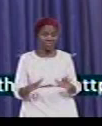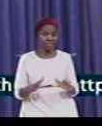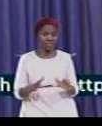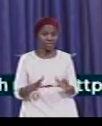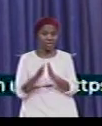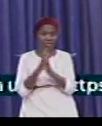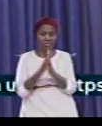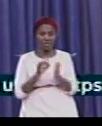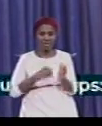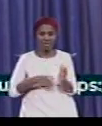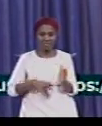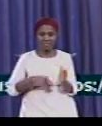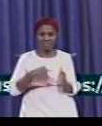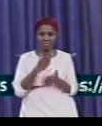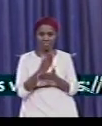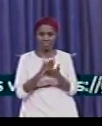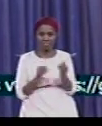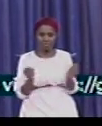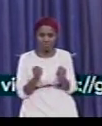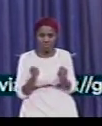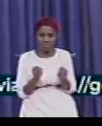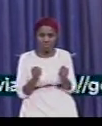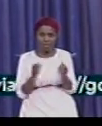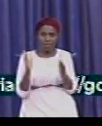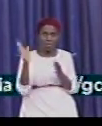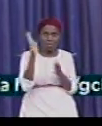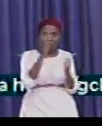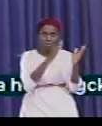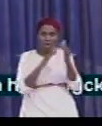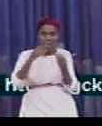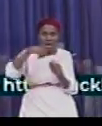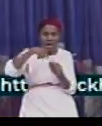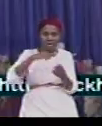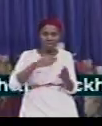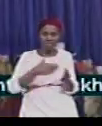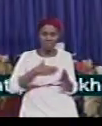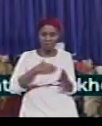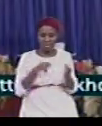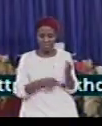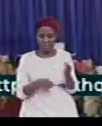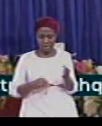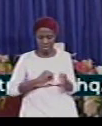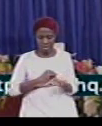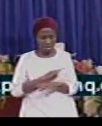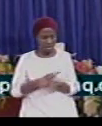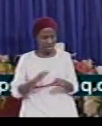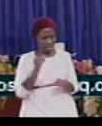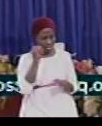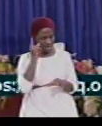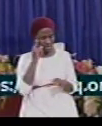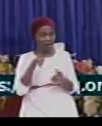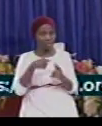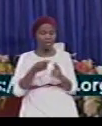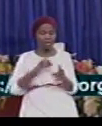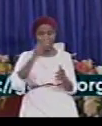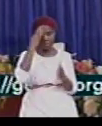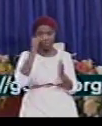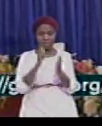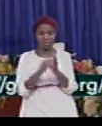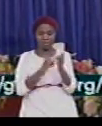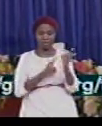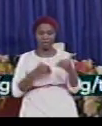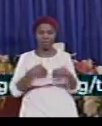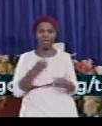wind around my leg. I didn't understand. But then I knew the Lord had visited me.